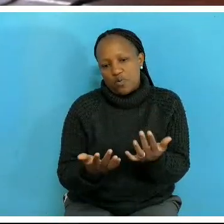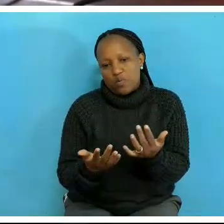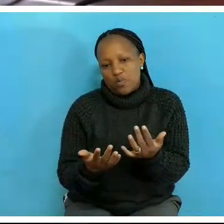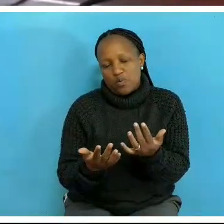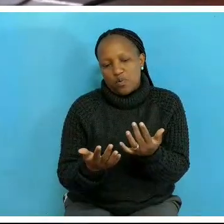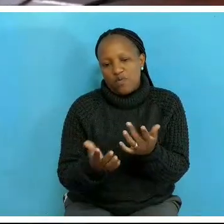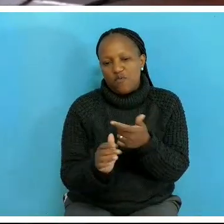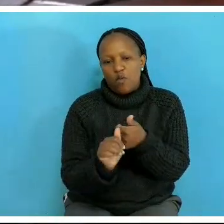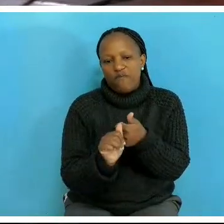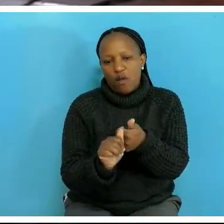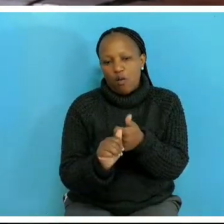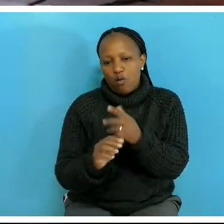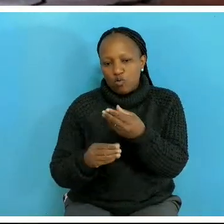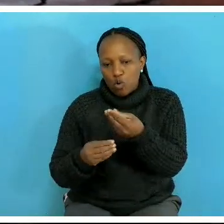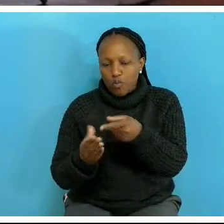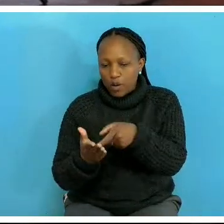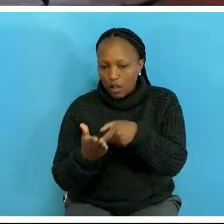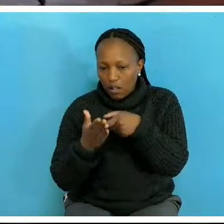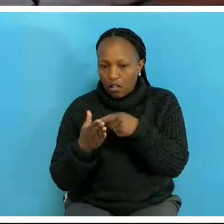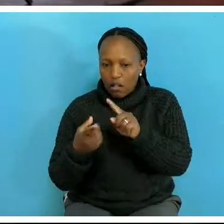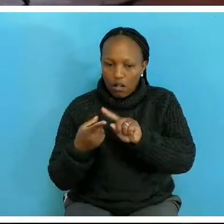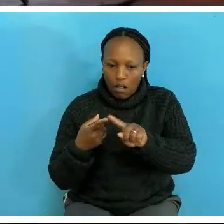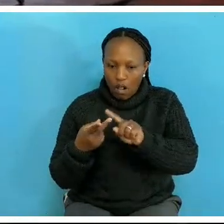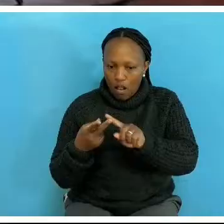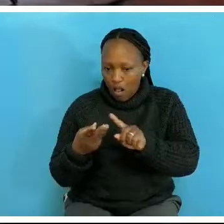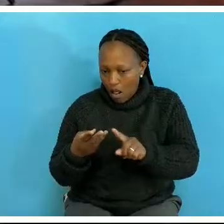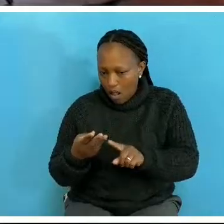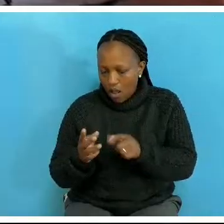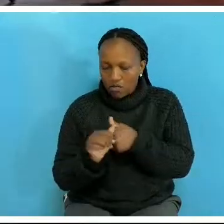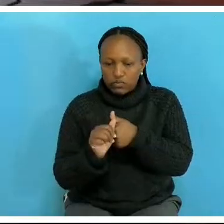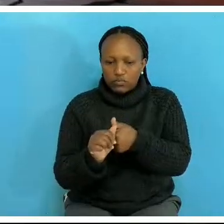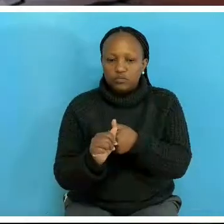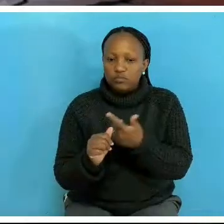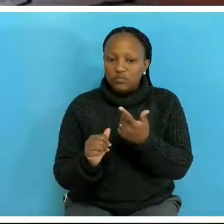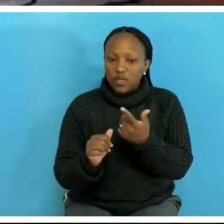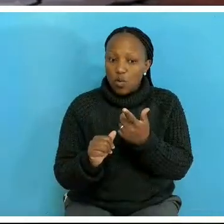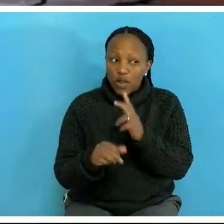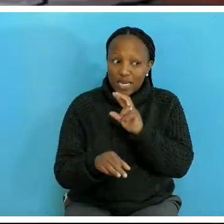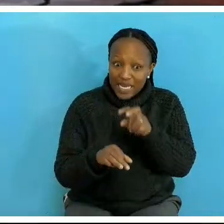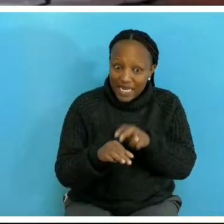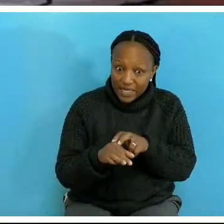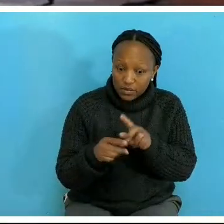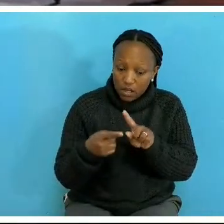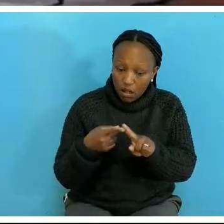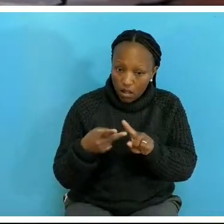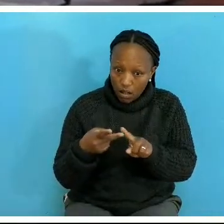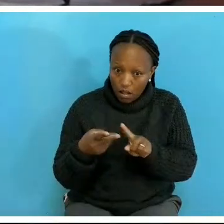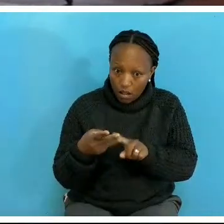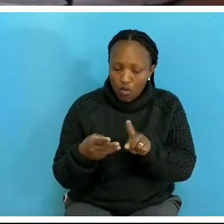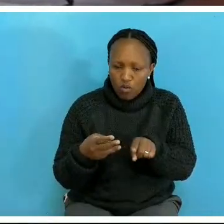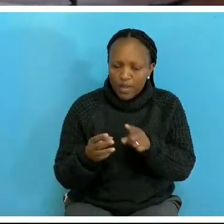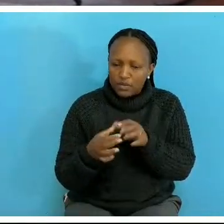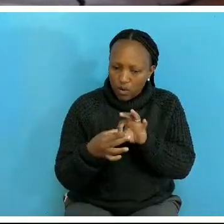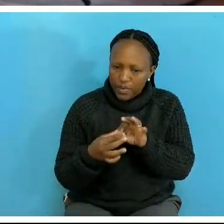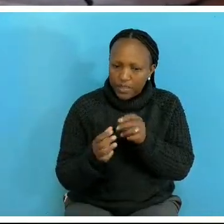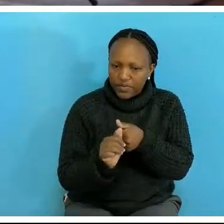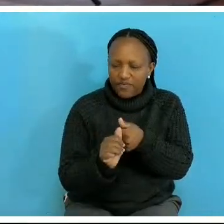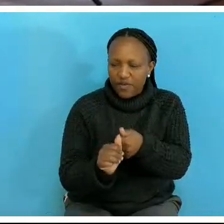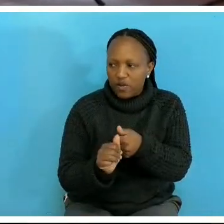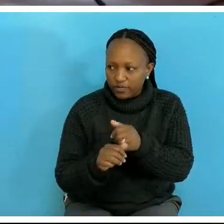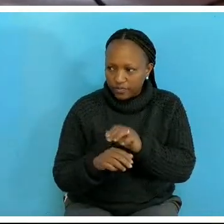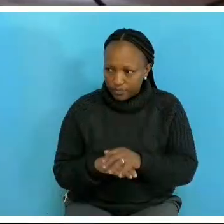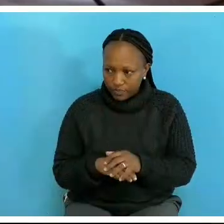compliance? Let us all be committed to follow the steps that are needed. We could give successful